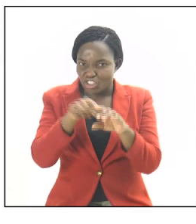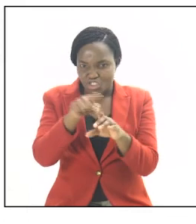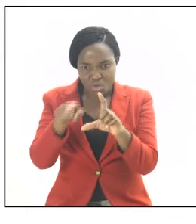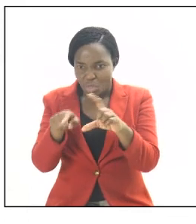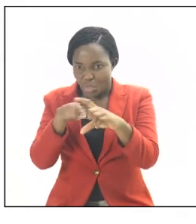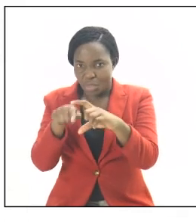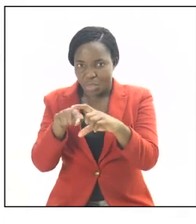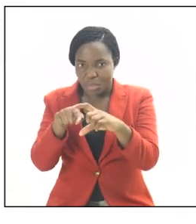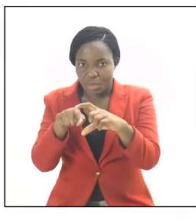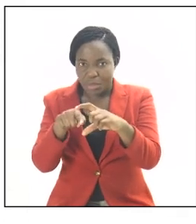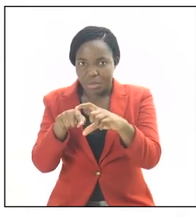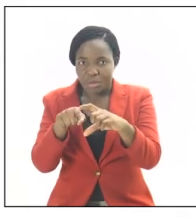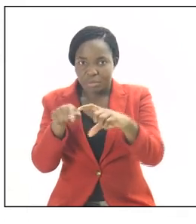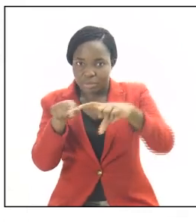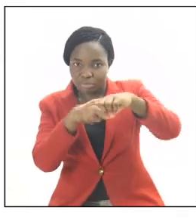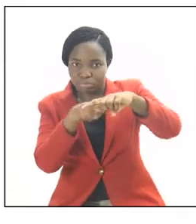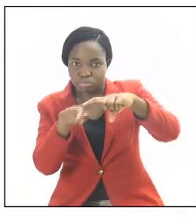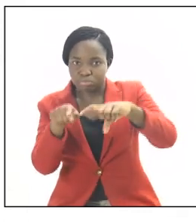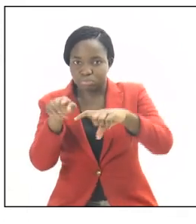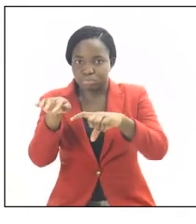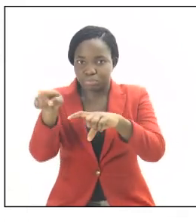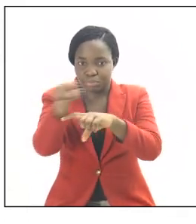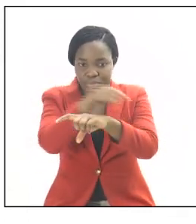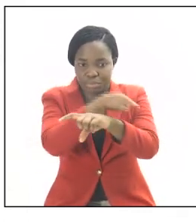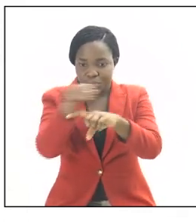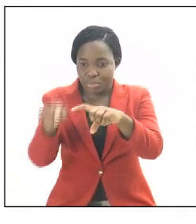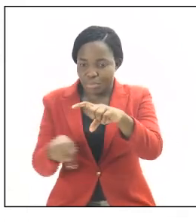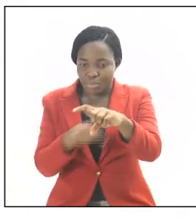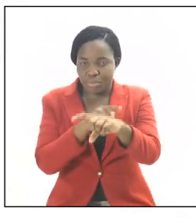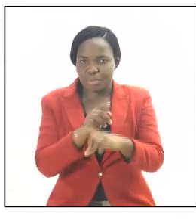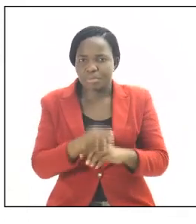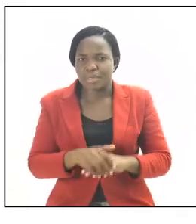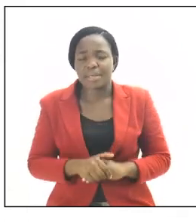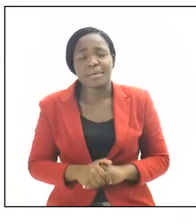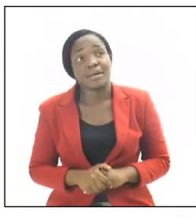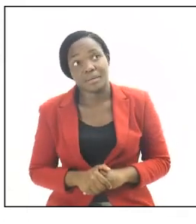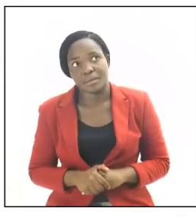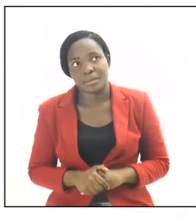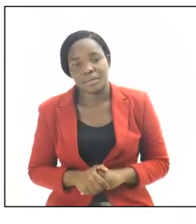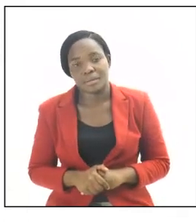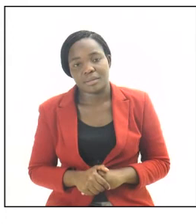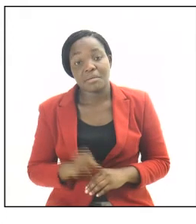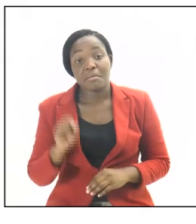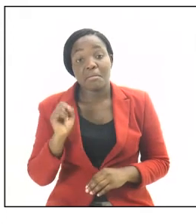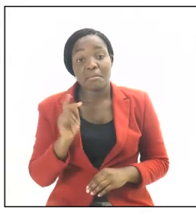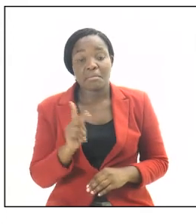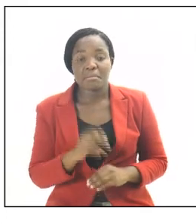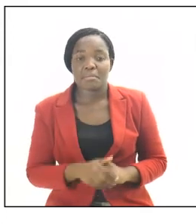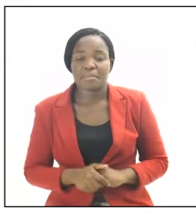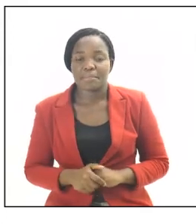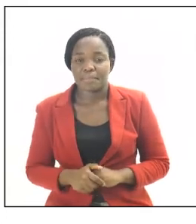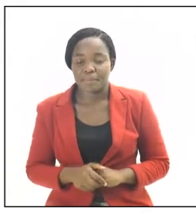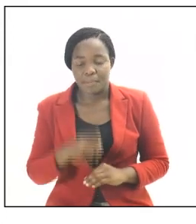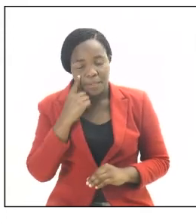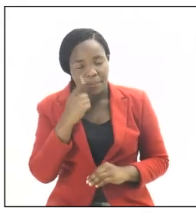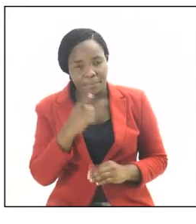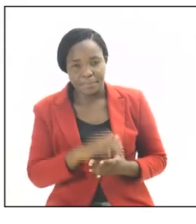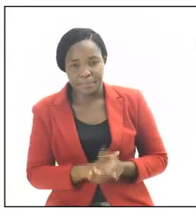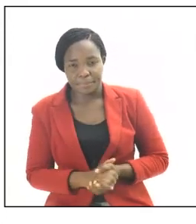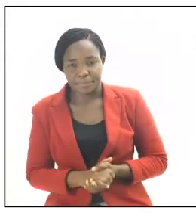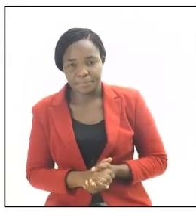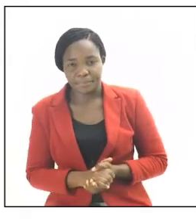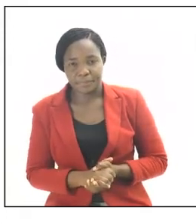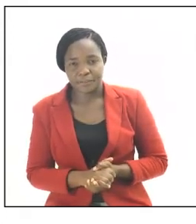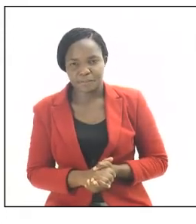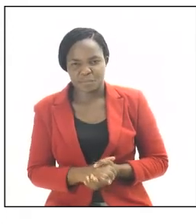the shaded part. Oi, another one of those. Can we do an easier one? Let's see. Maybe